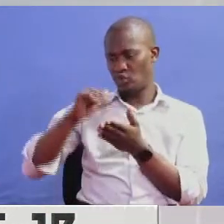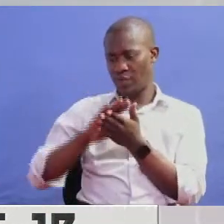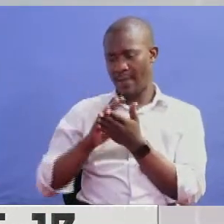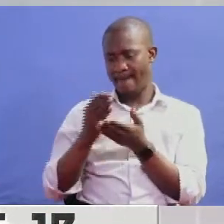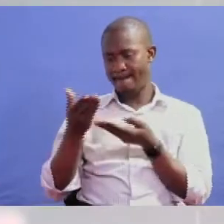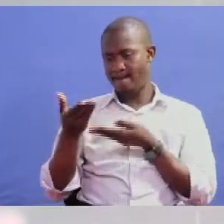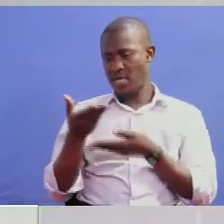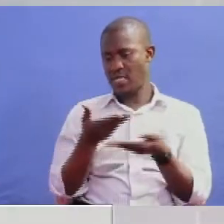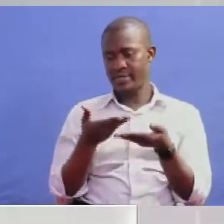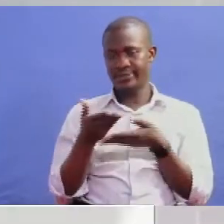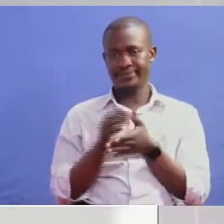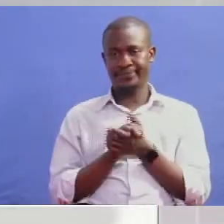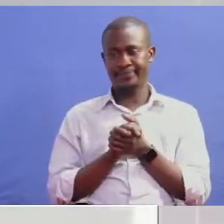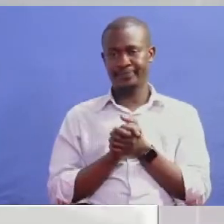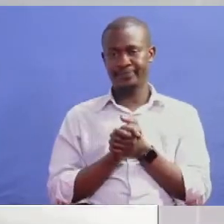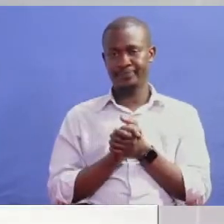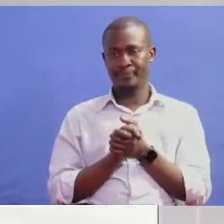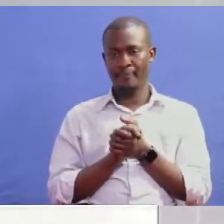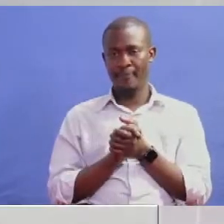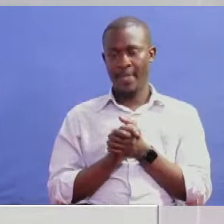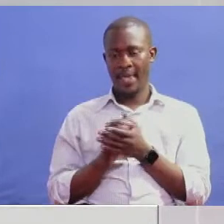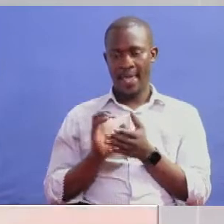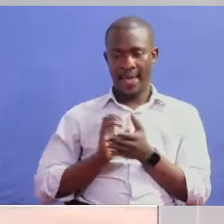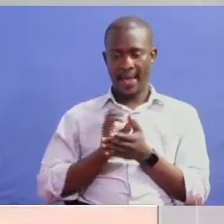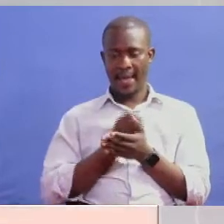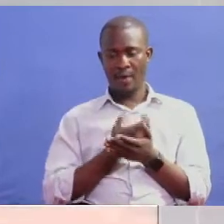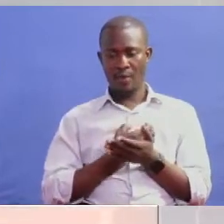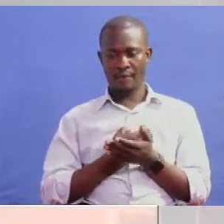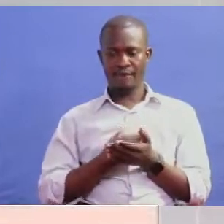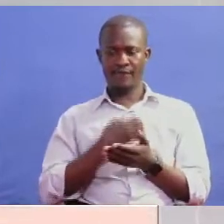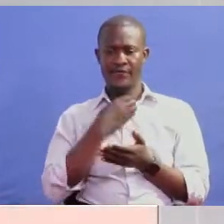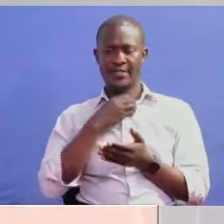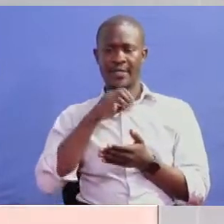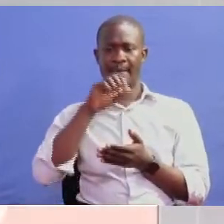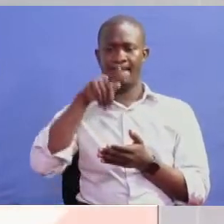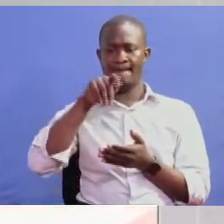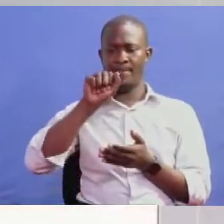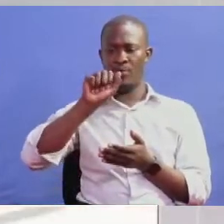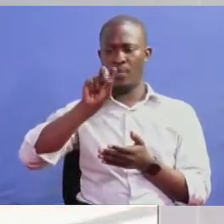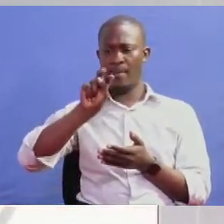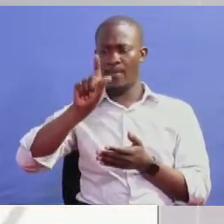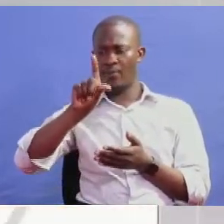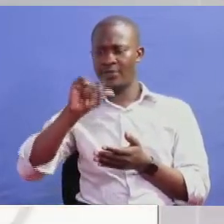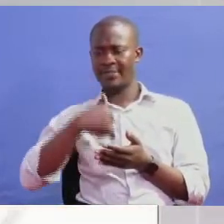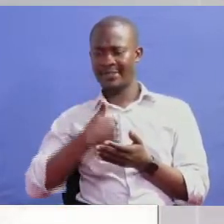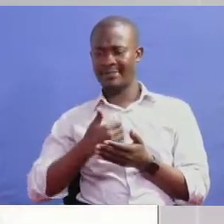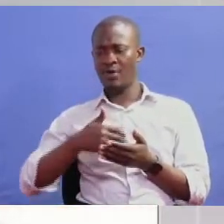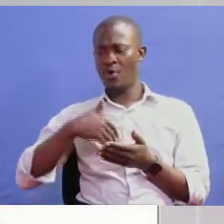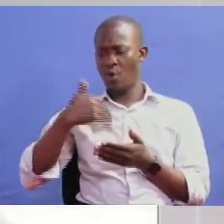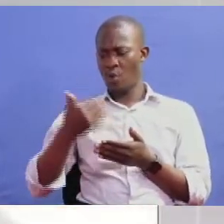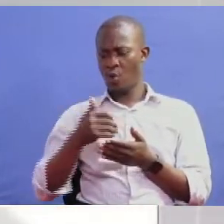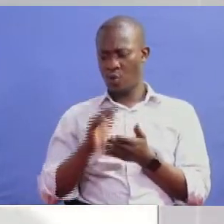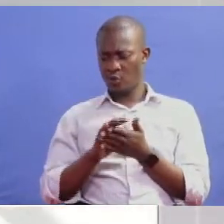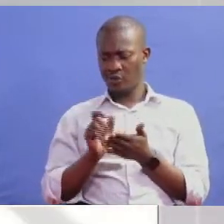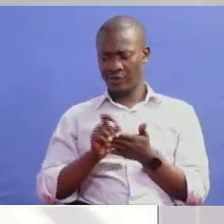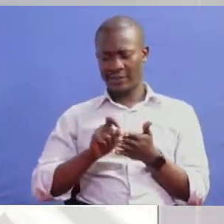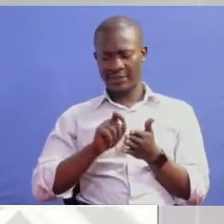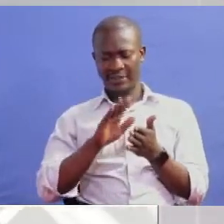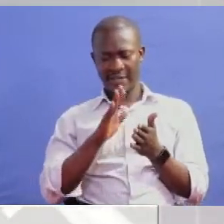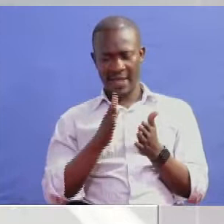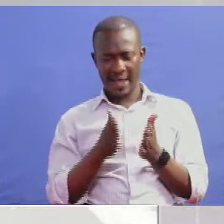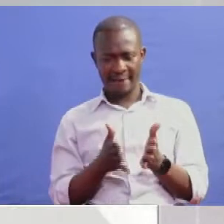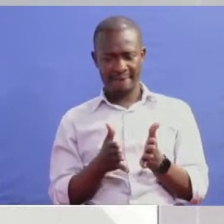business landscape. Now, our guest, that is Mr. Paul Kitemo, is a seasoned author, who has